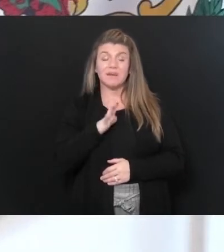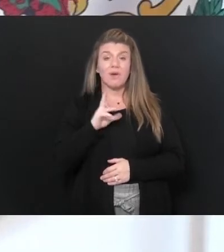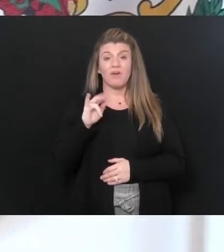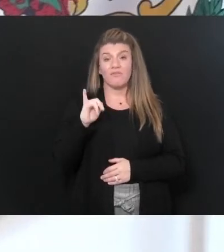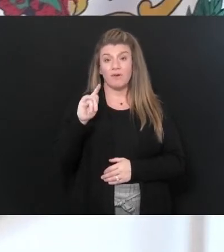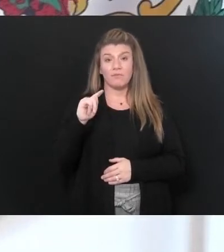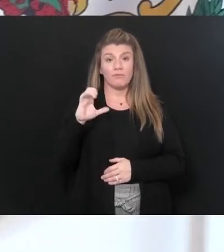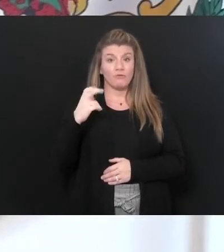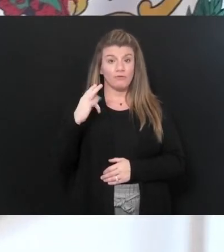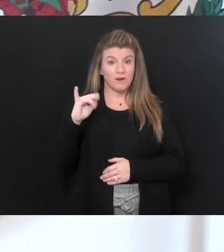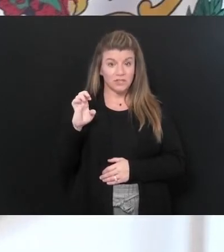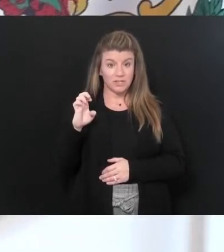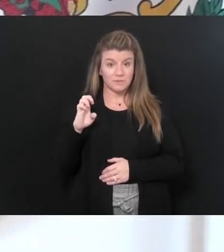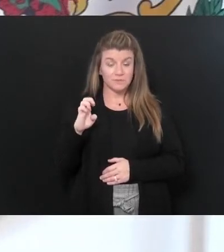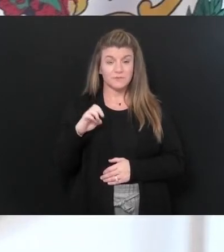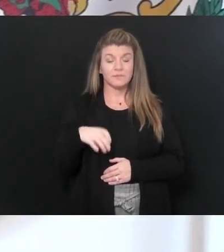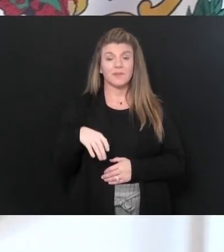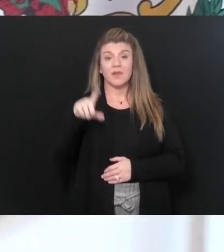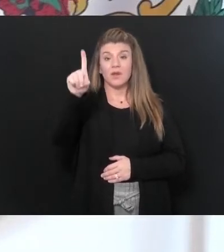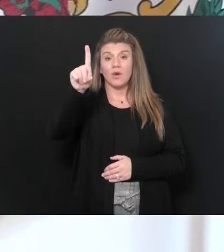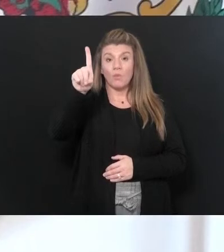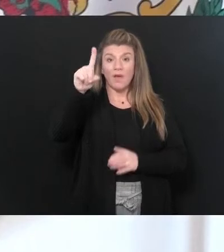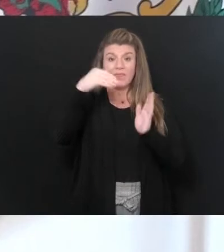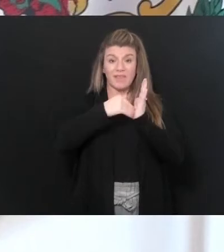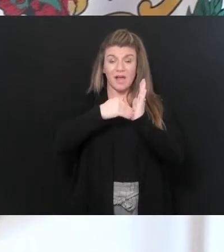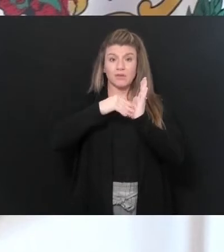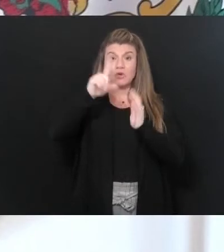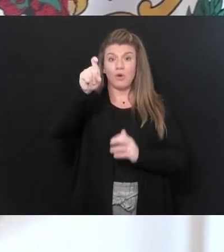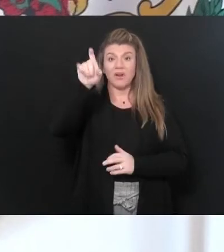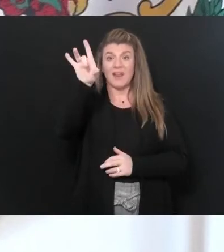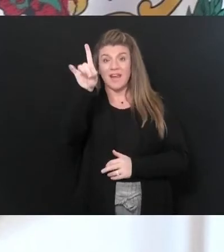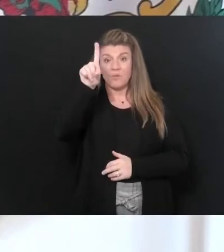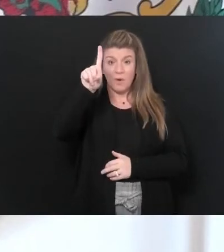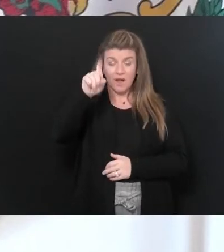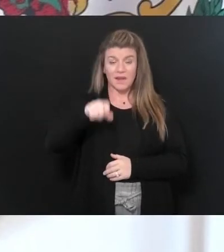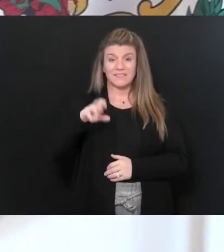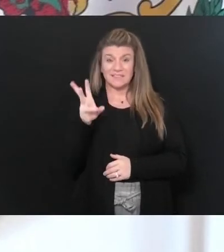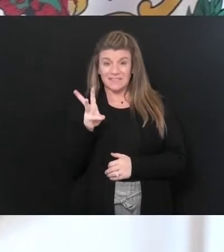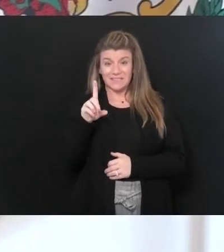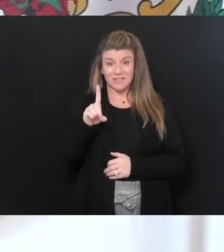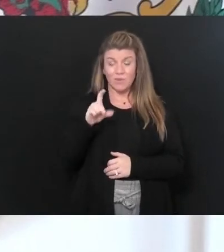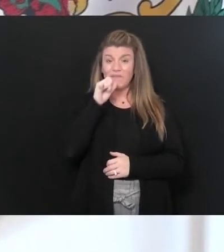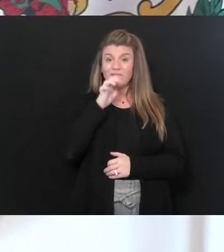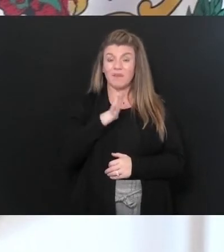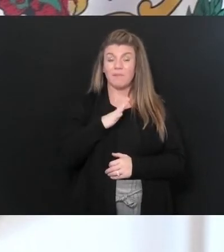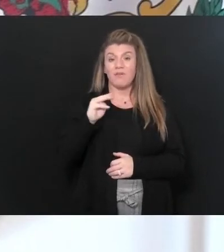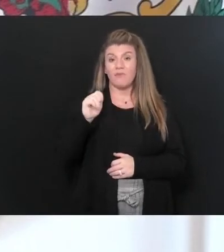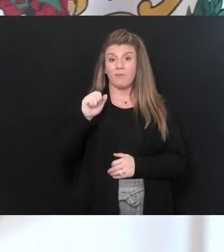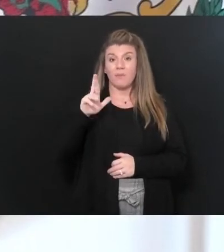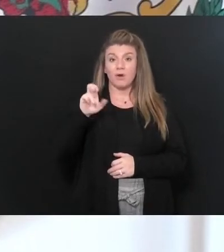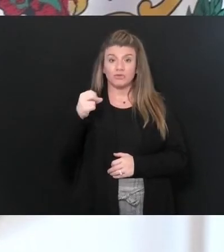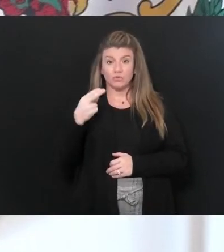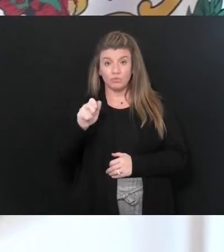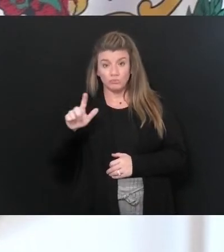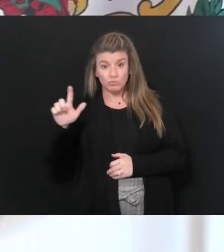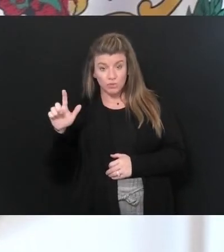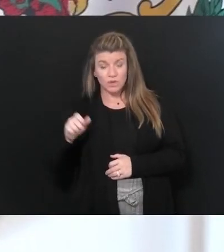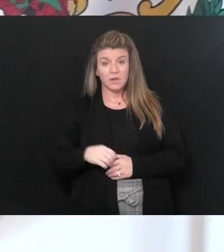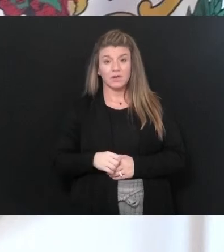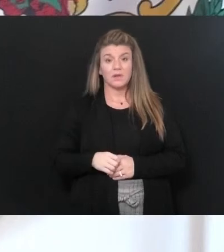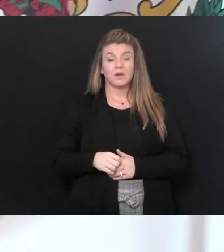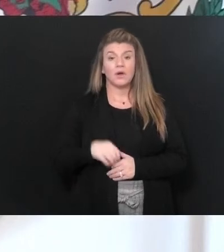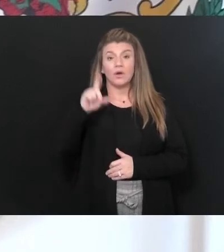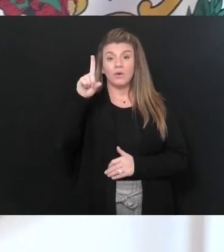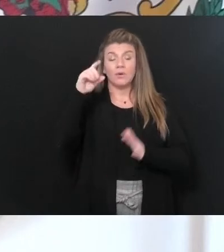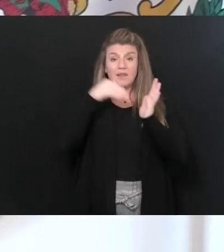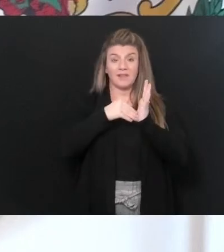Ritchie County. Our 1,181st death, a 61-year-old female from Marshall County.